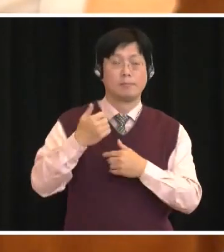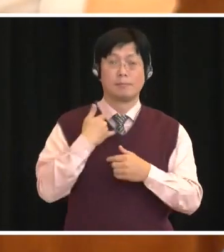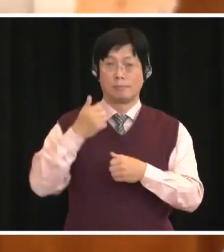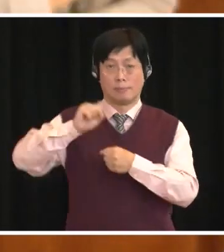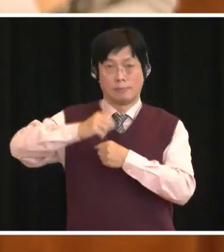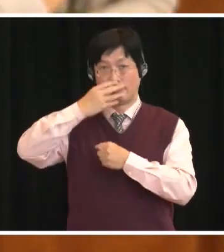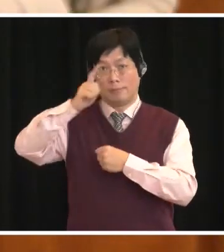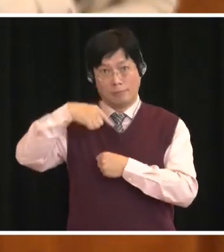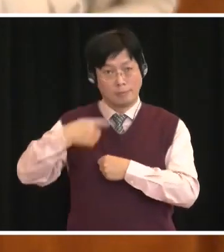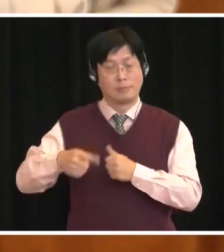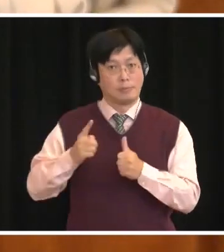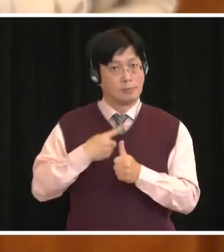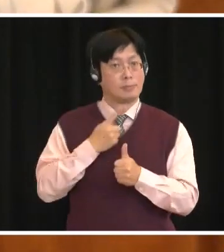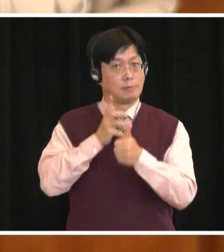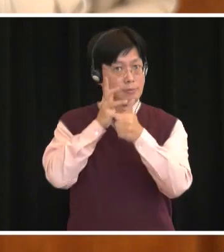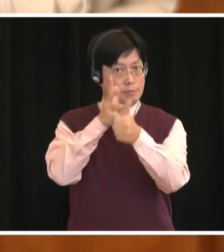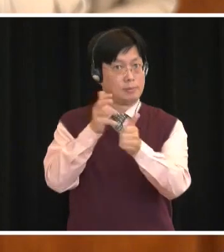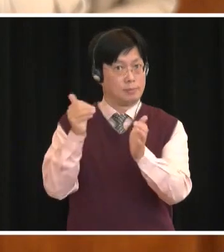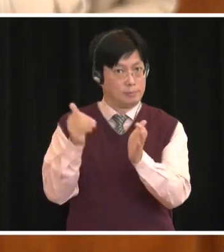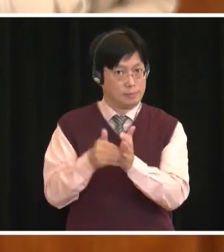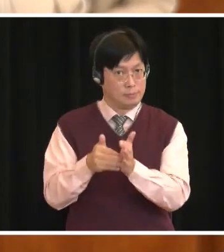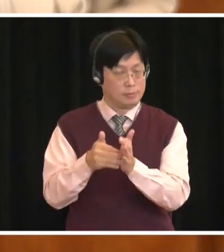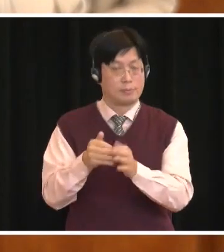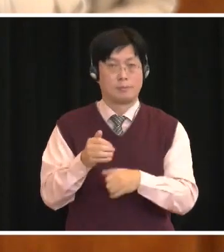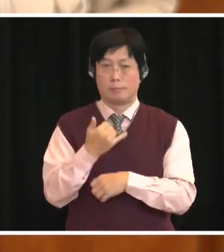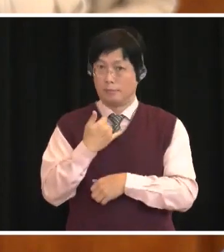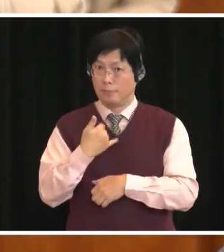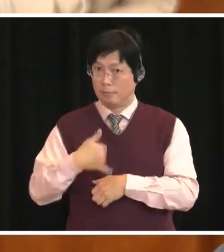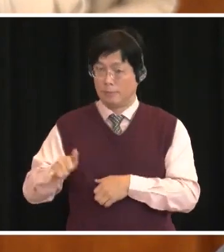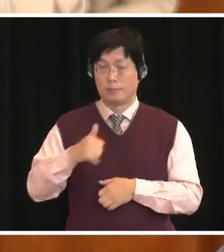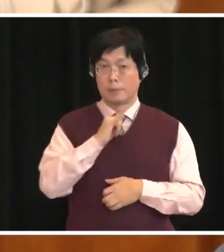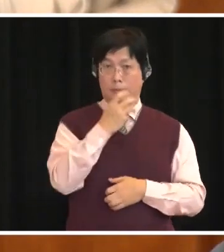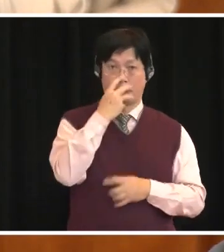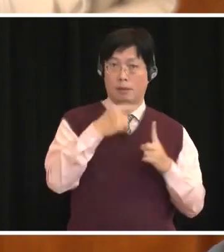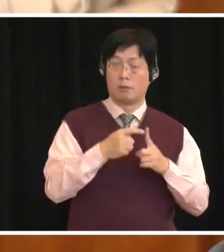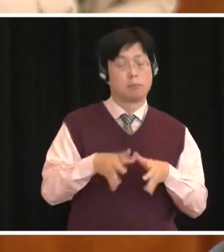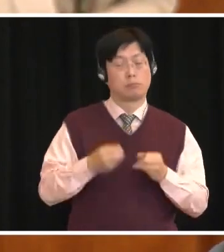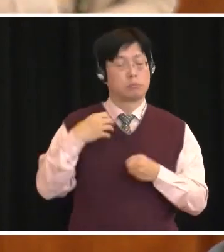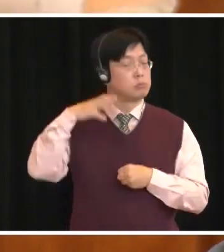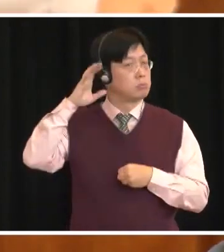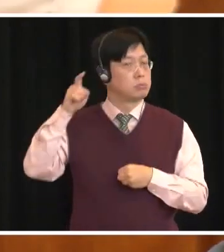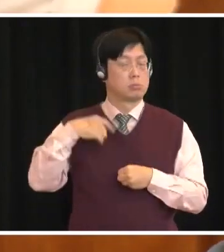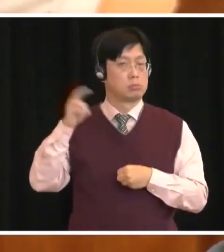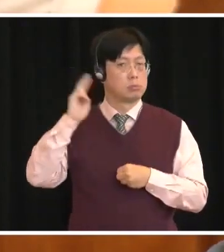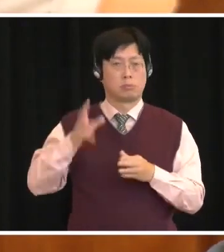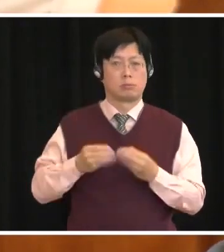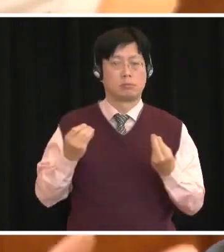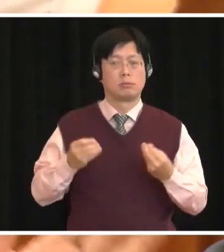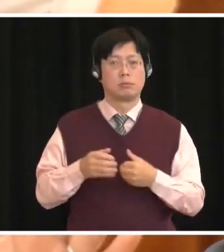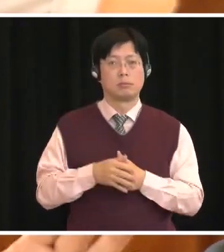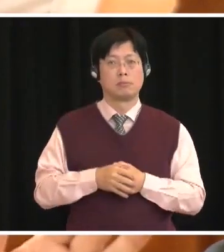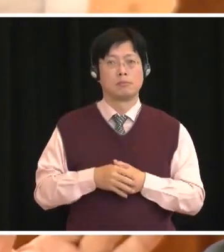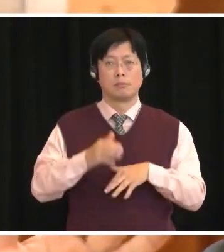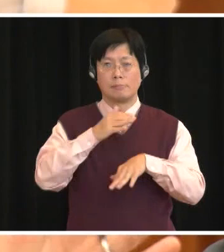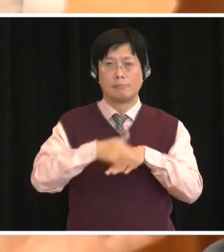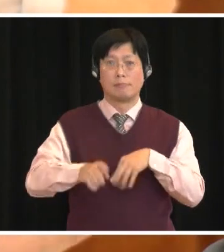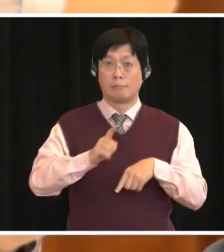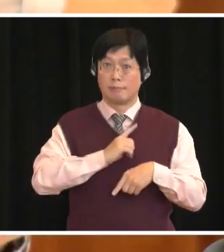or we can ask the defendant ask questions first.